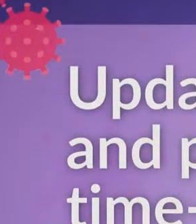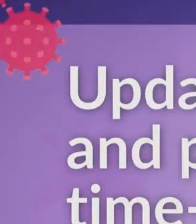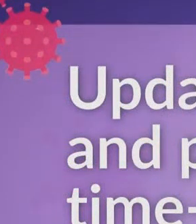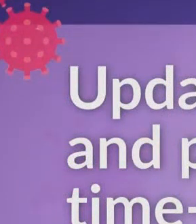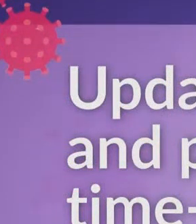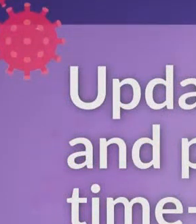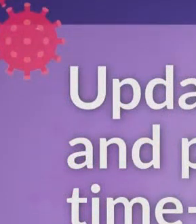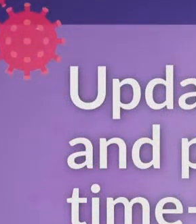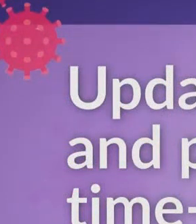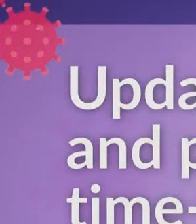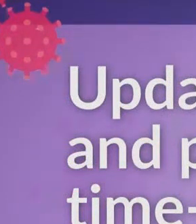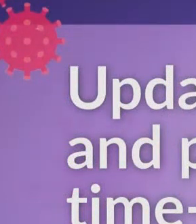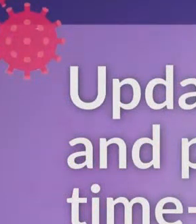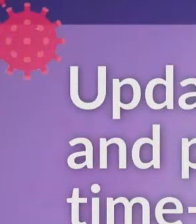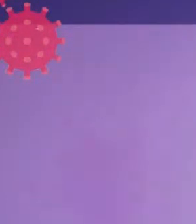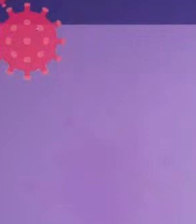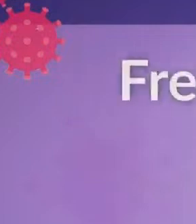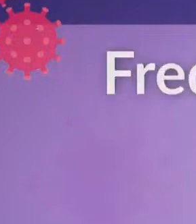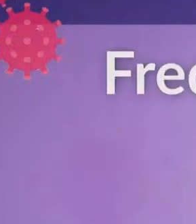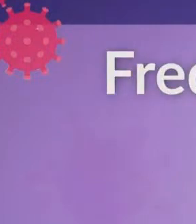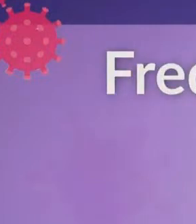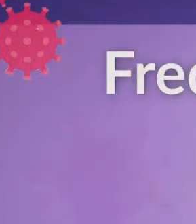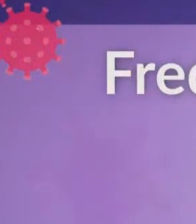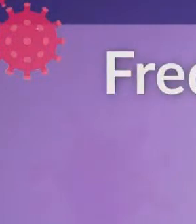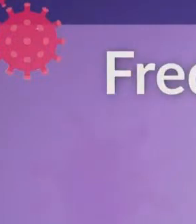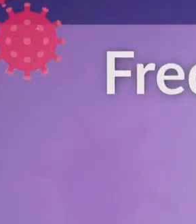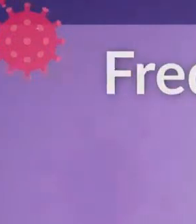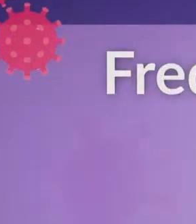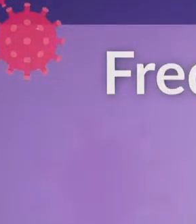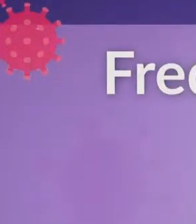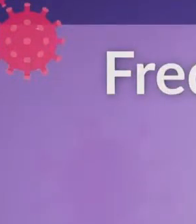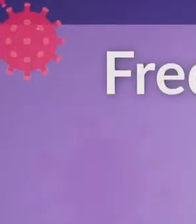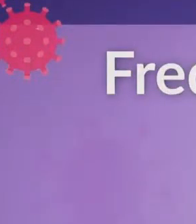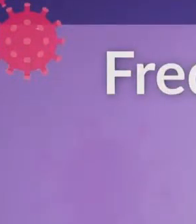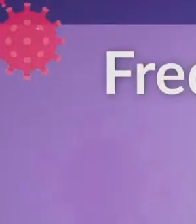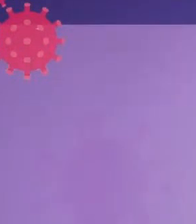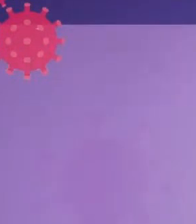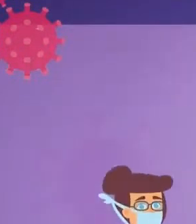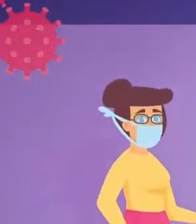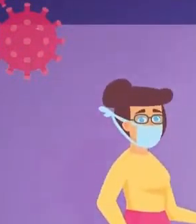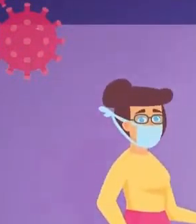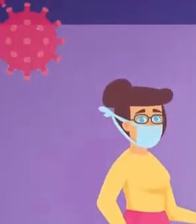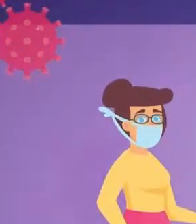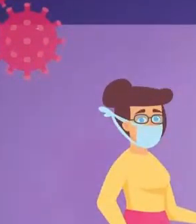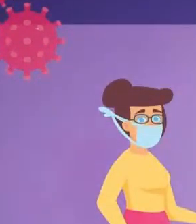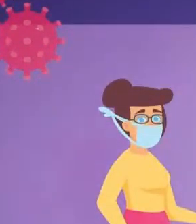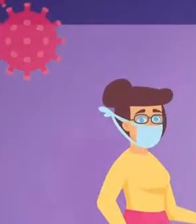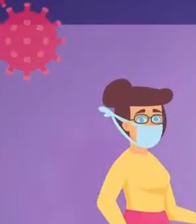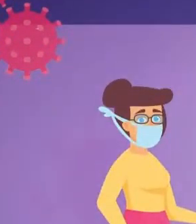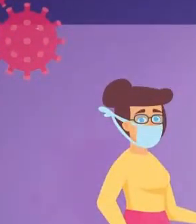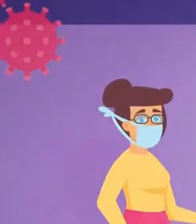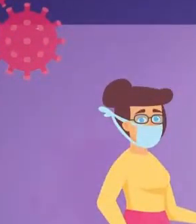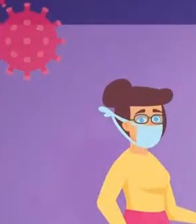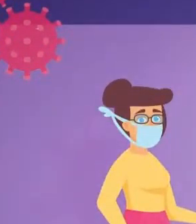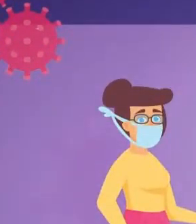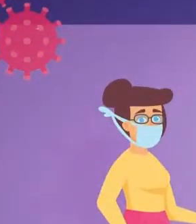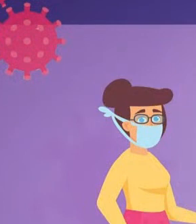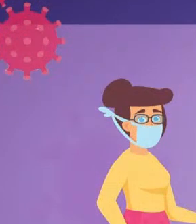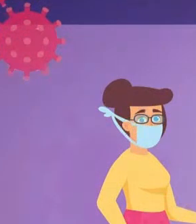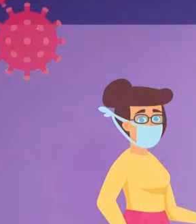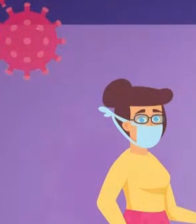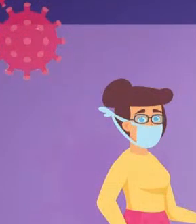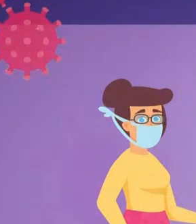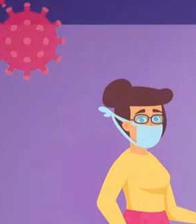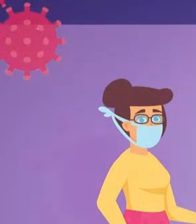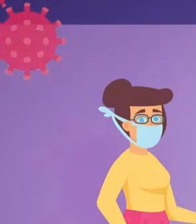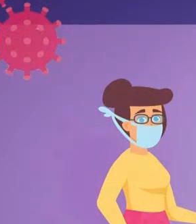employees regarding COVID-19. Encourage frequent hand washing. Increase or add hand sanitizing stations around